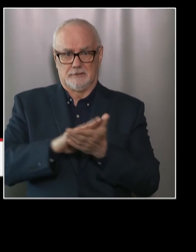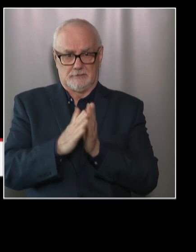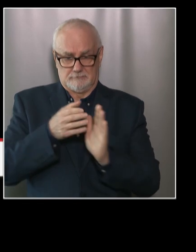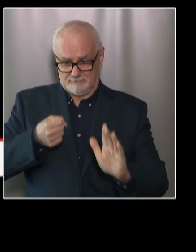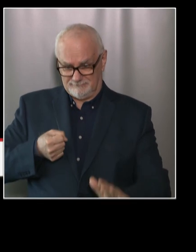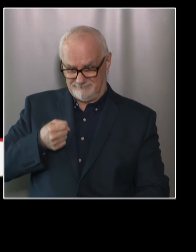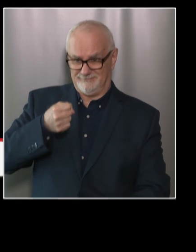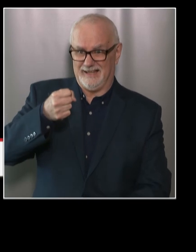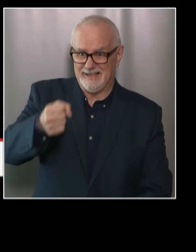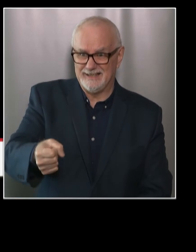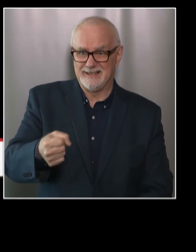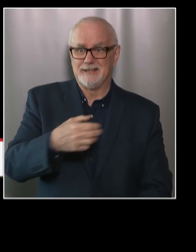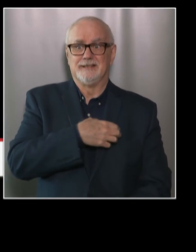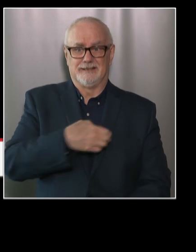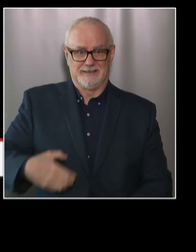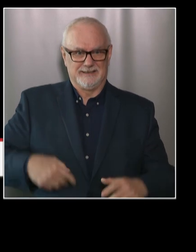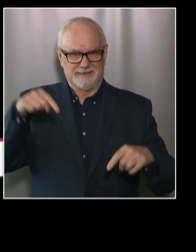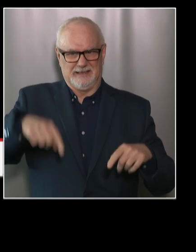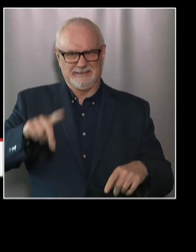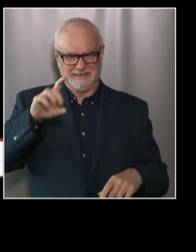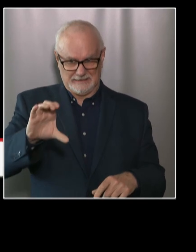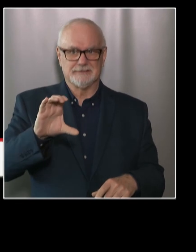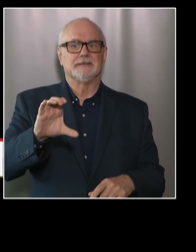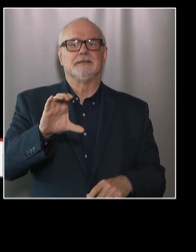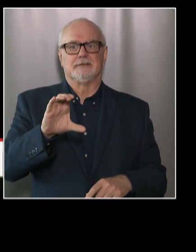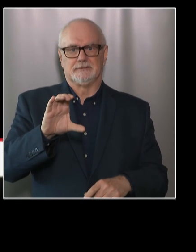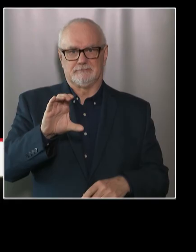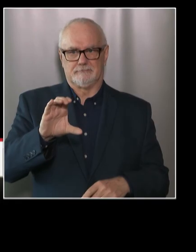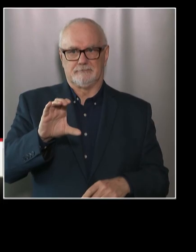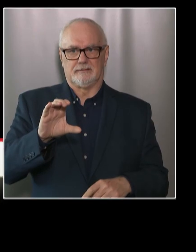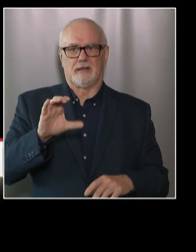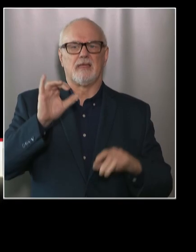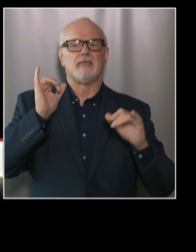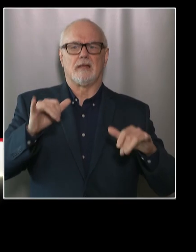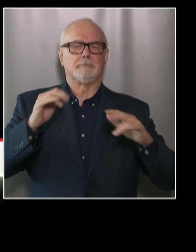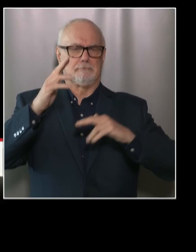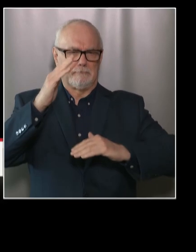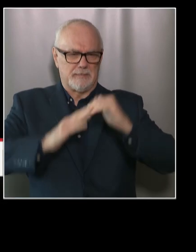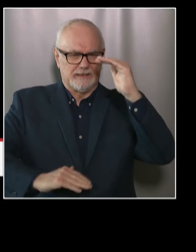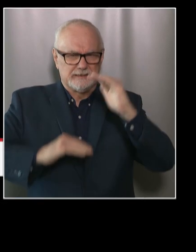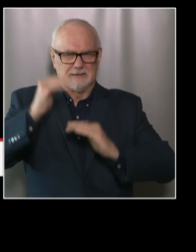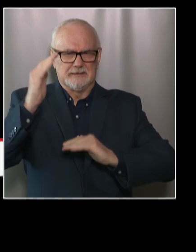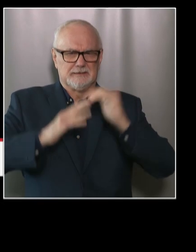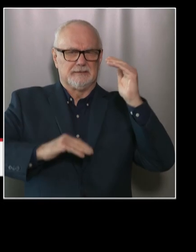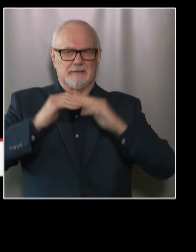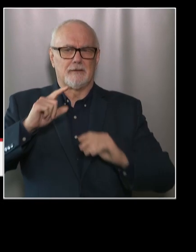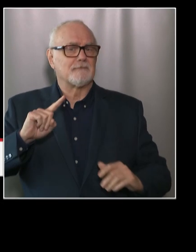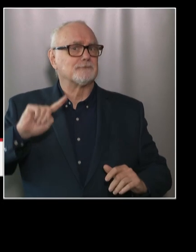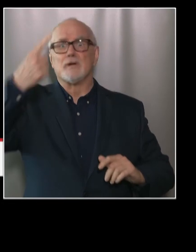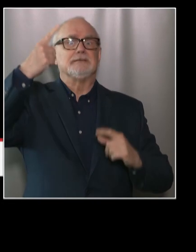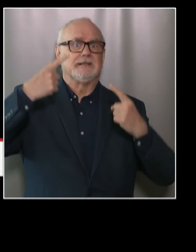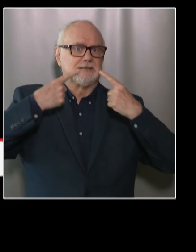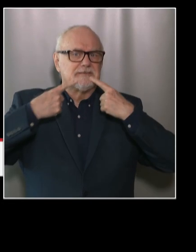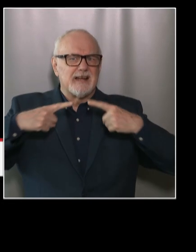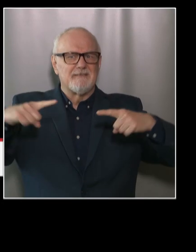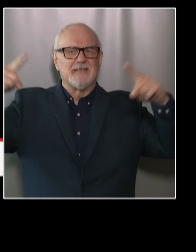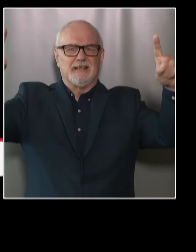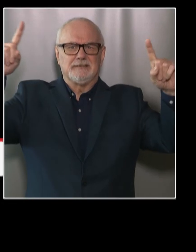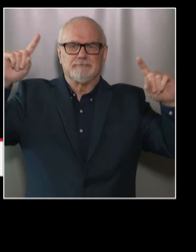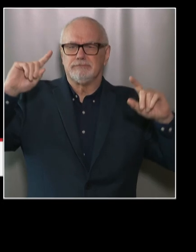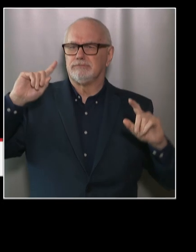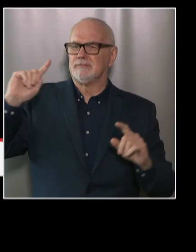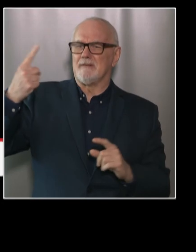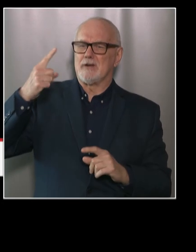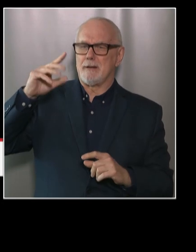among the first RFPs announced in the inaugural 2015 March Madness and was the first project to undergo the